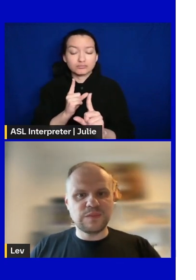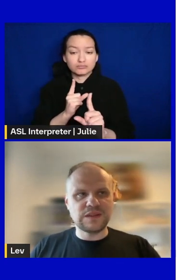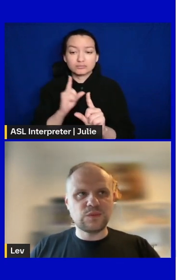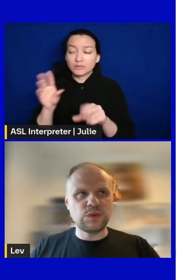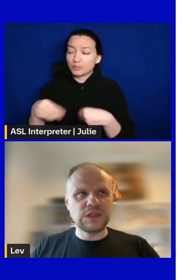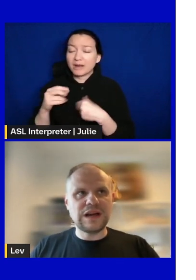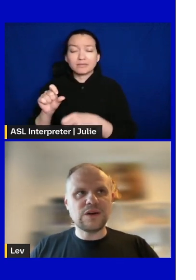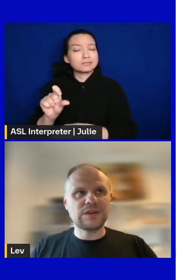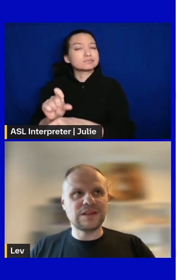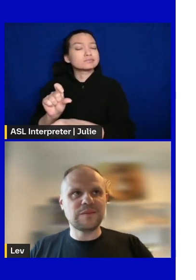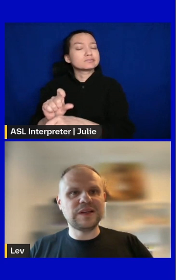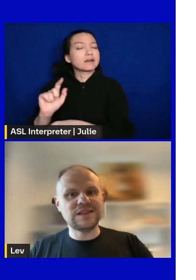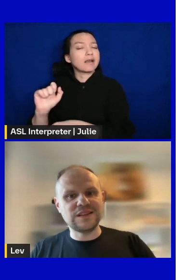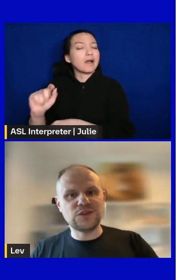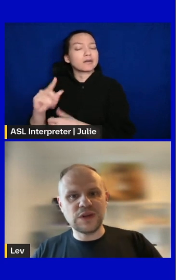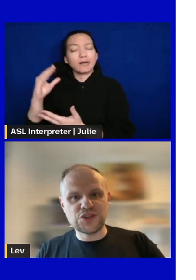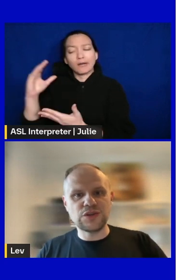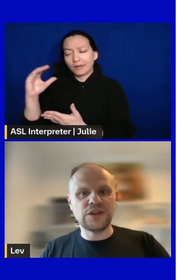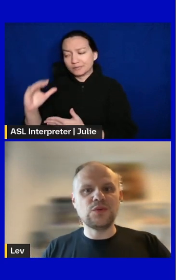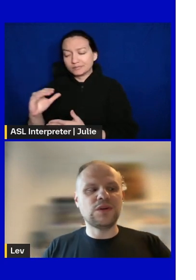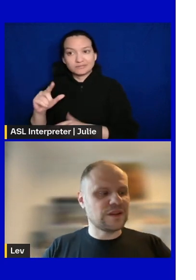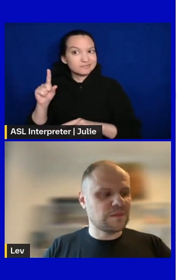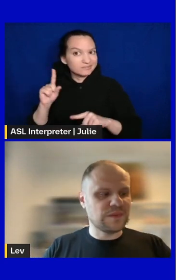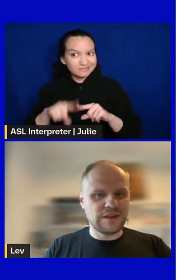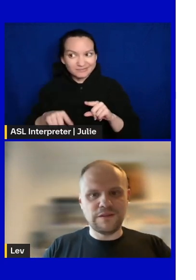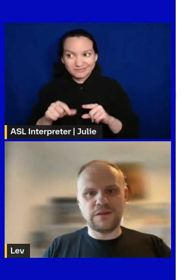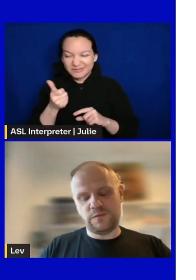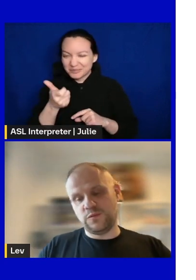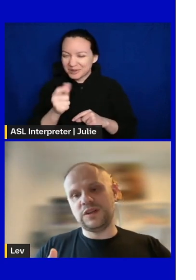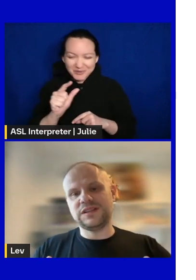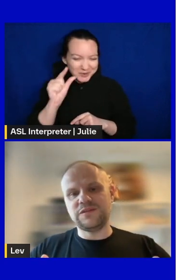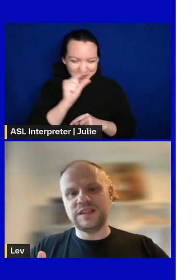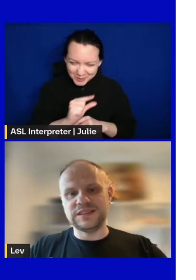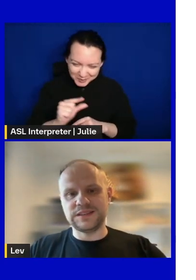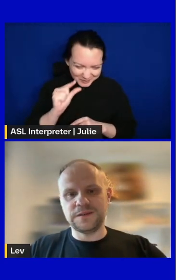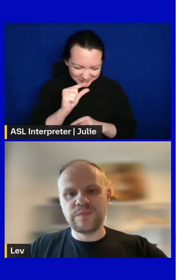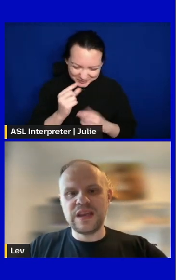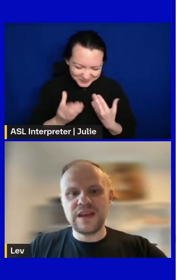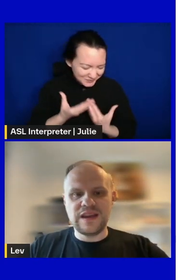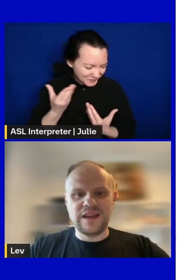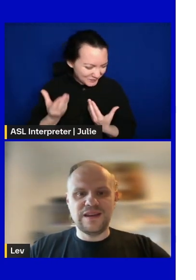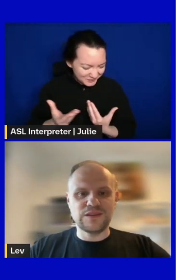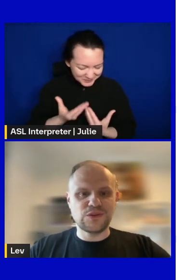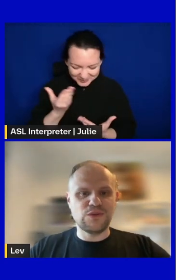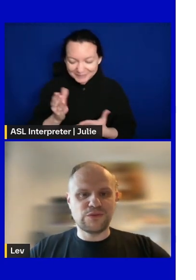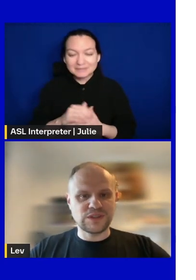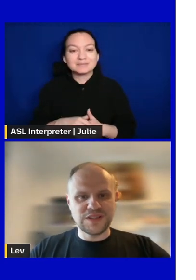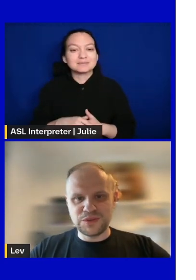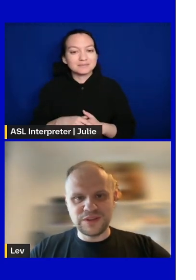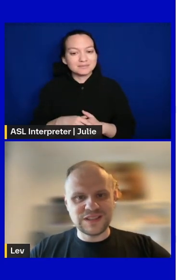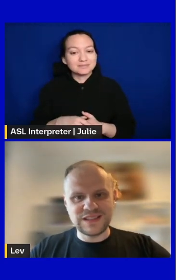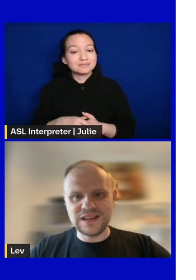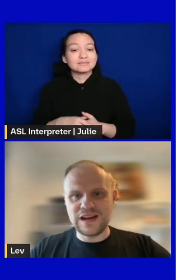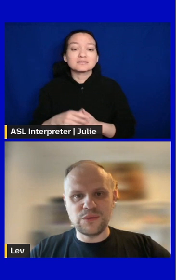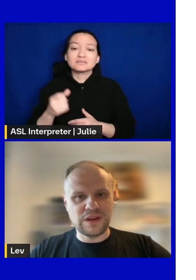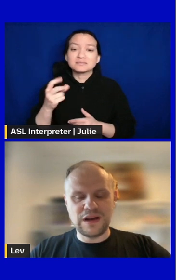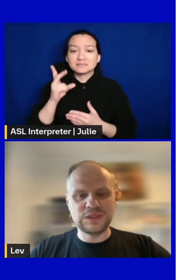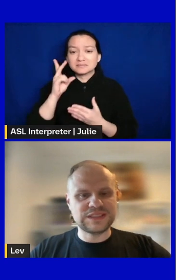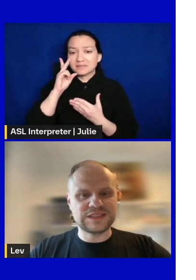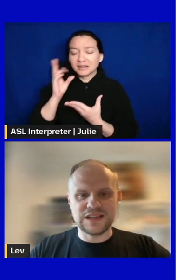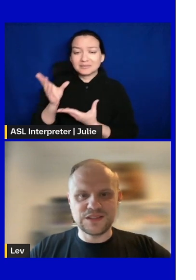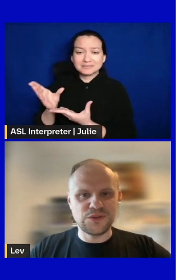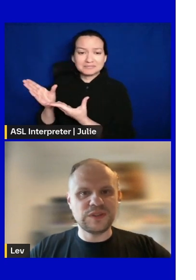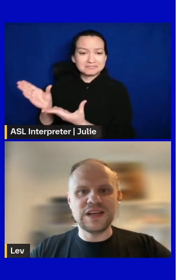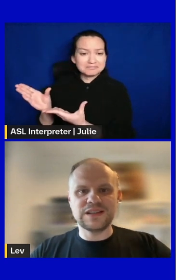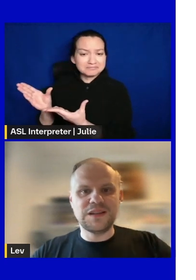tasks, but without an ability to actually Google them relatively easy. So, for example, you can see how